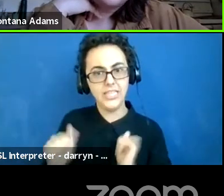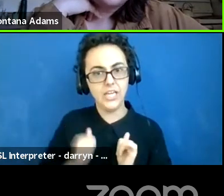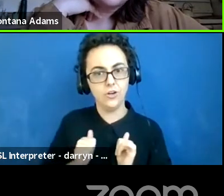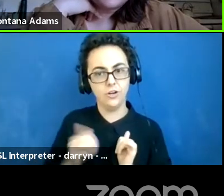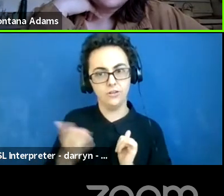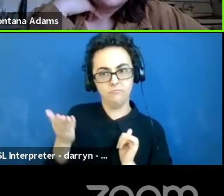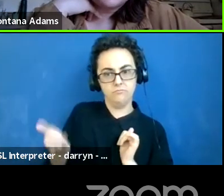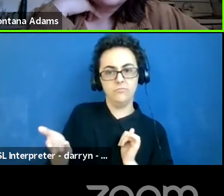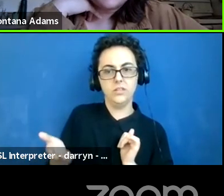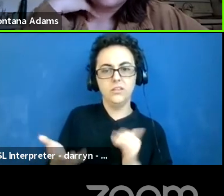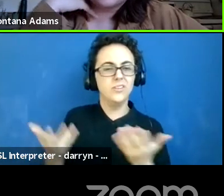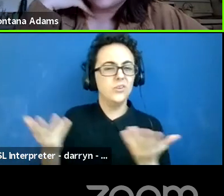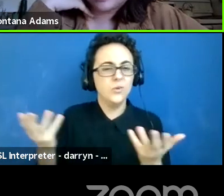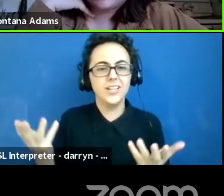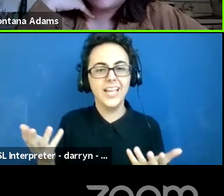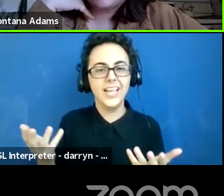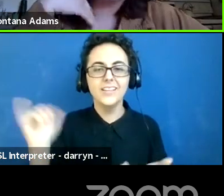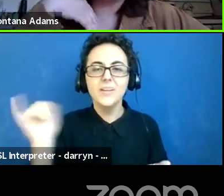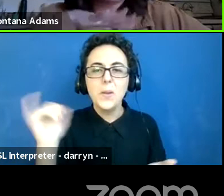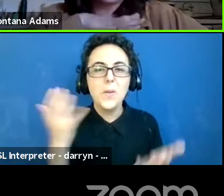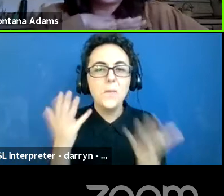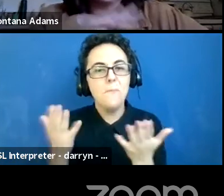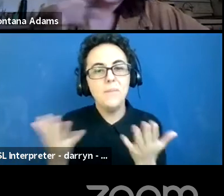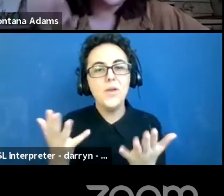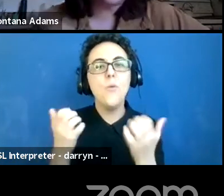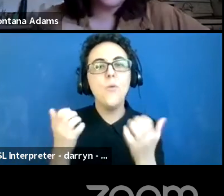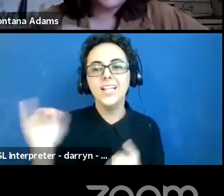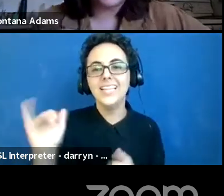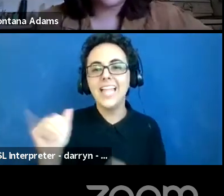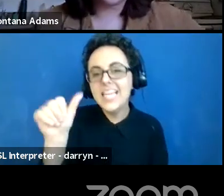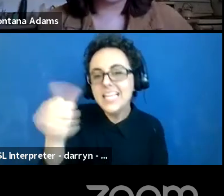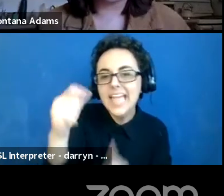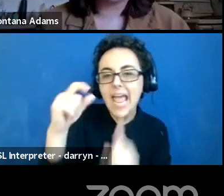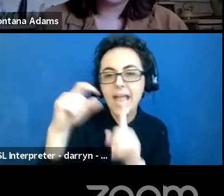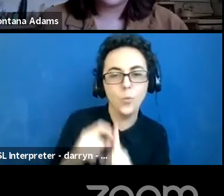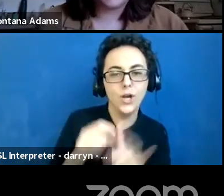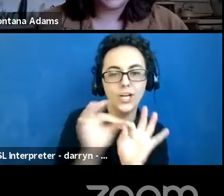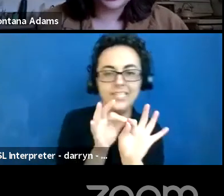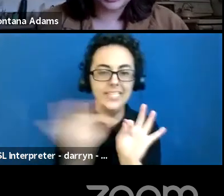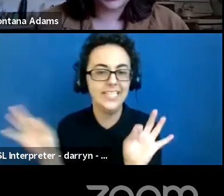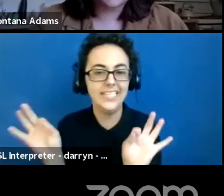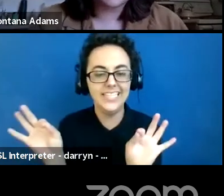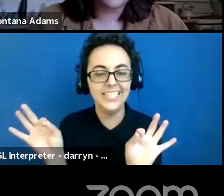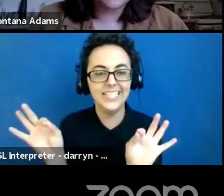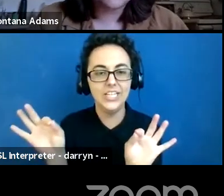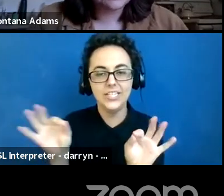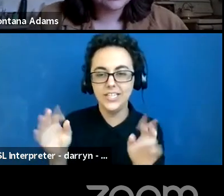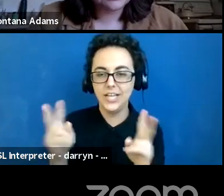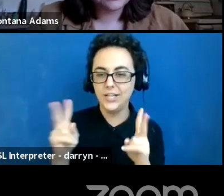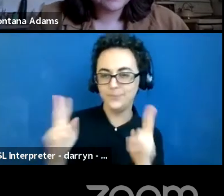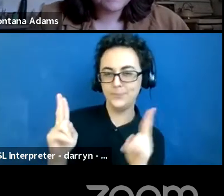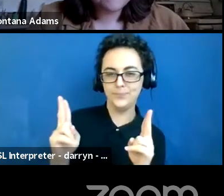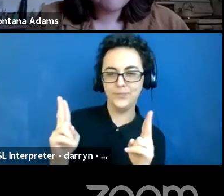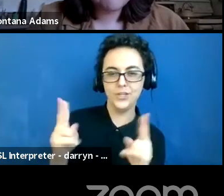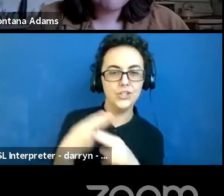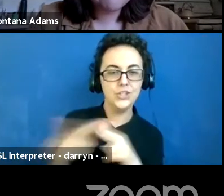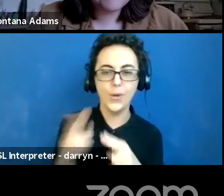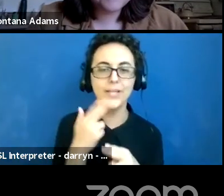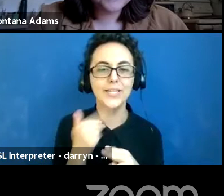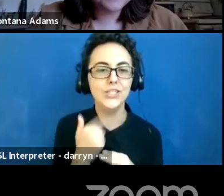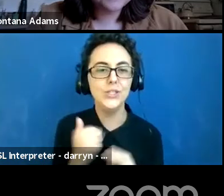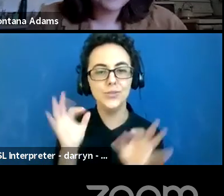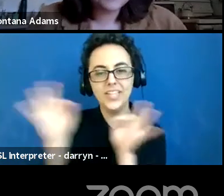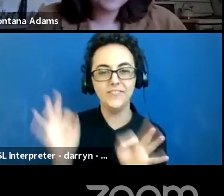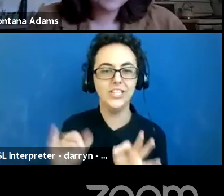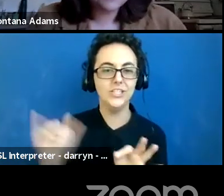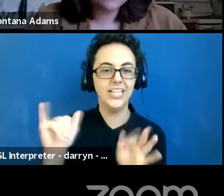how would you say it in like 10 words or less? You know, like what's the definition if we were to look it up in a dictionary? Is that what you mean? I mean, yes